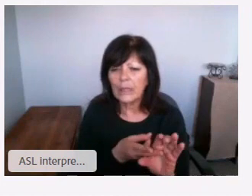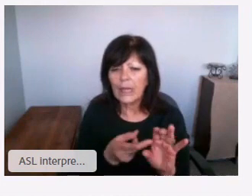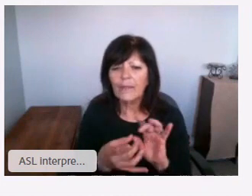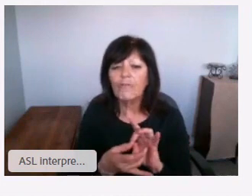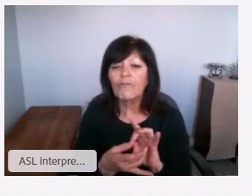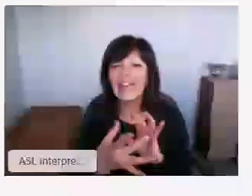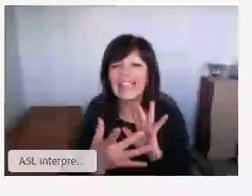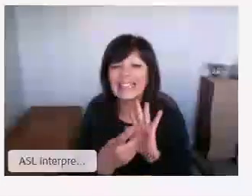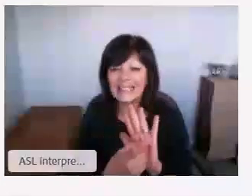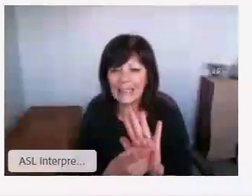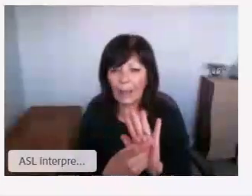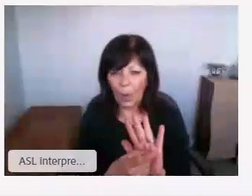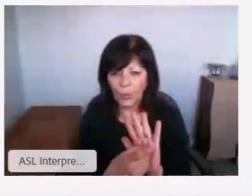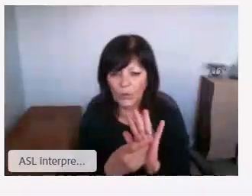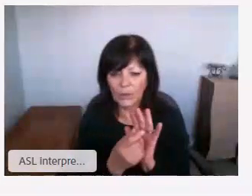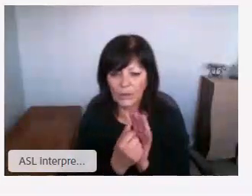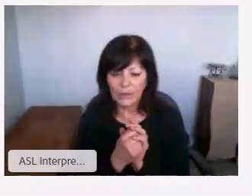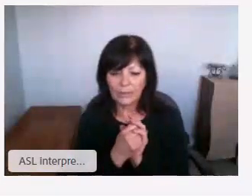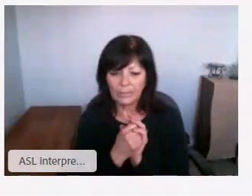demos?